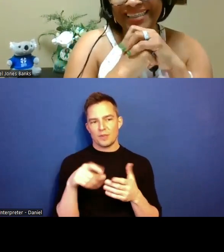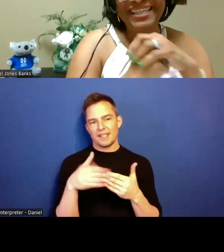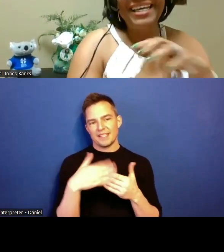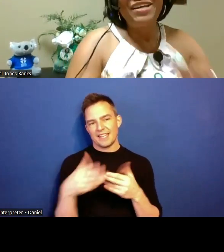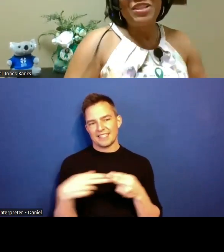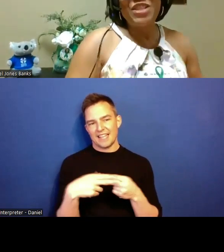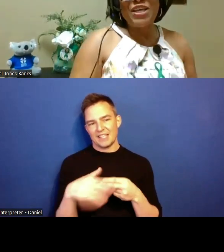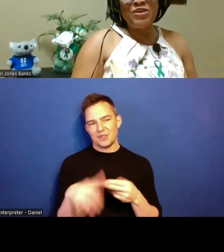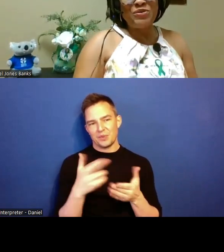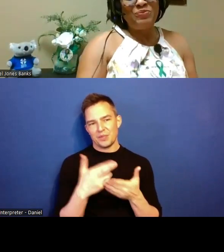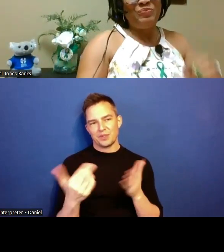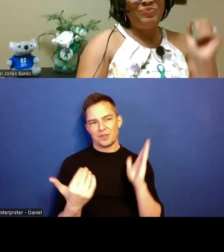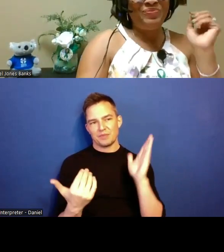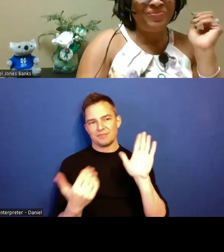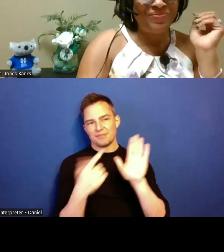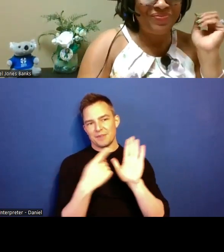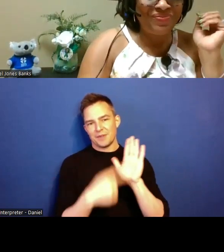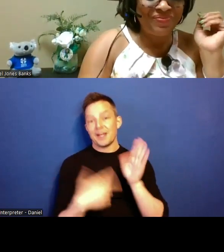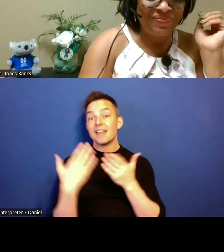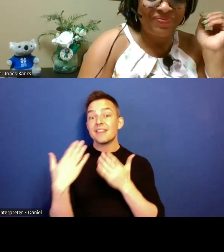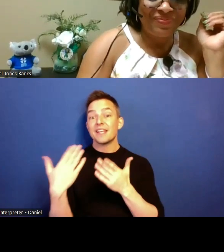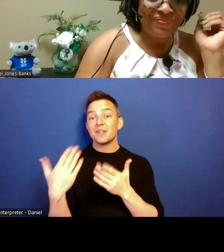slide. Thank you.